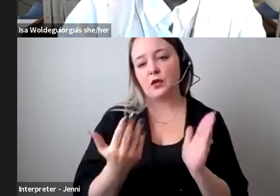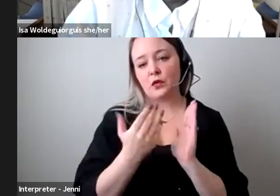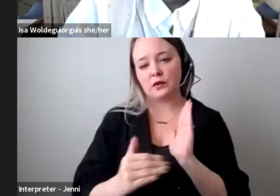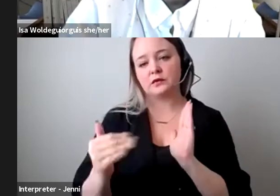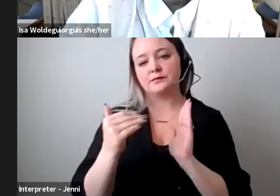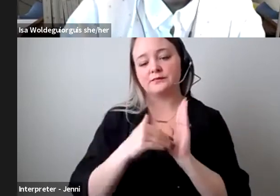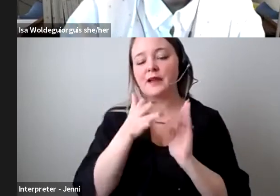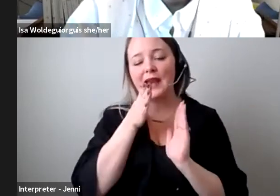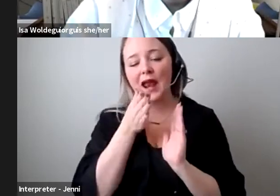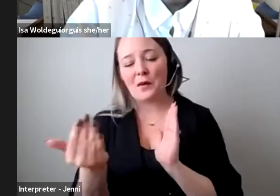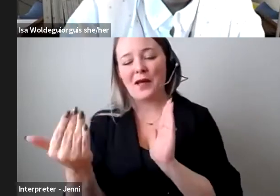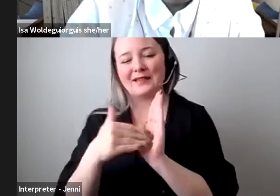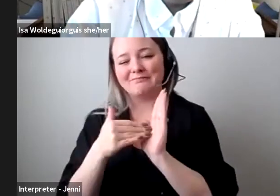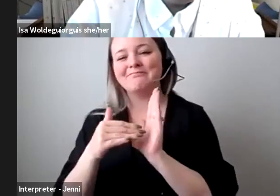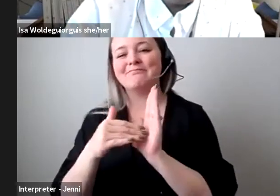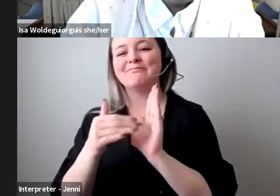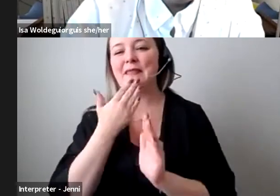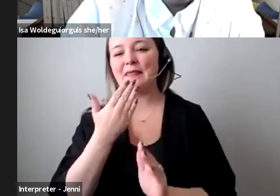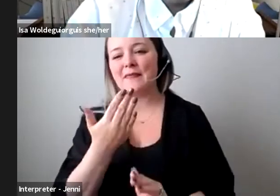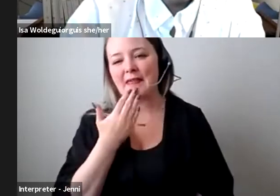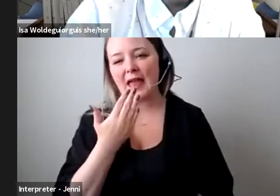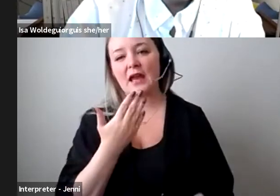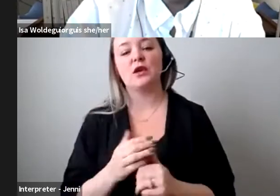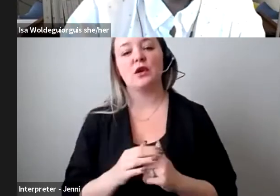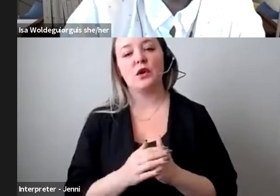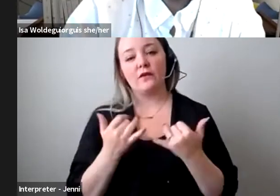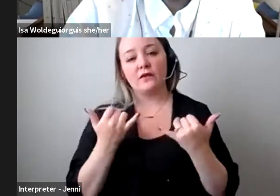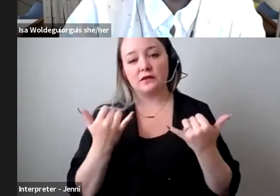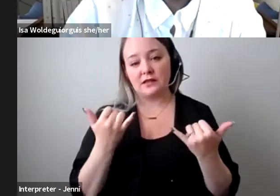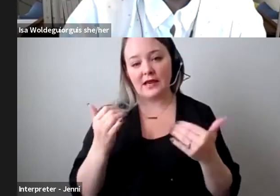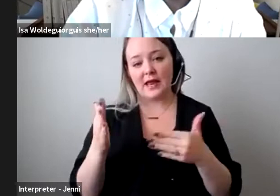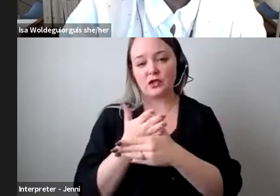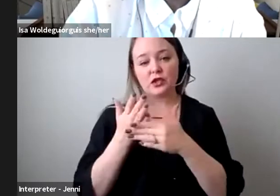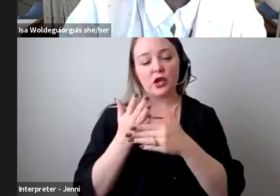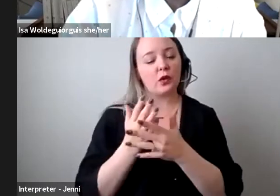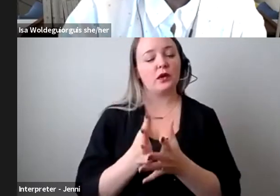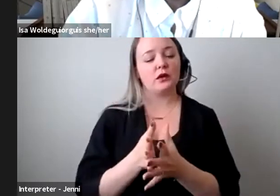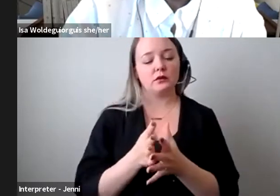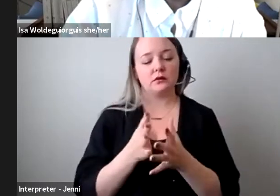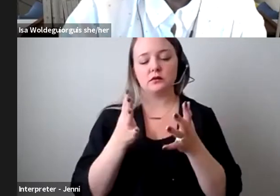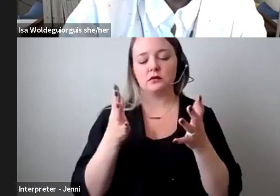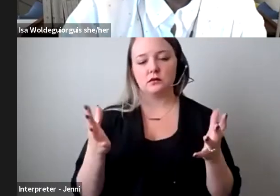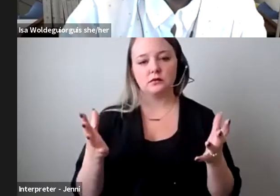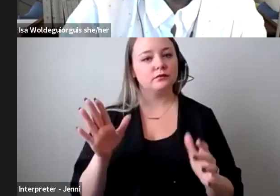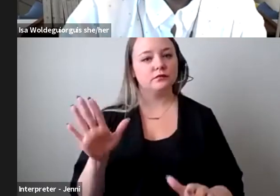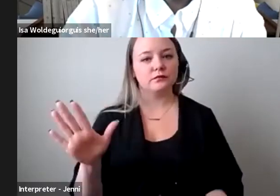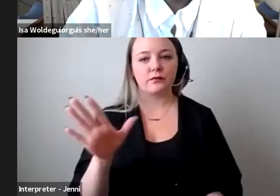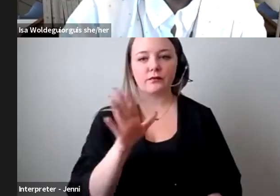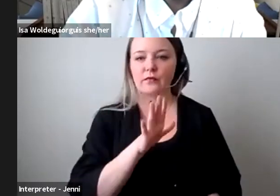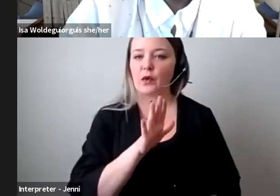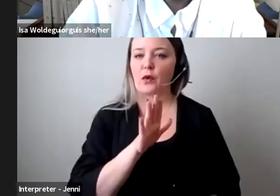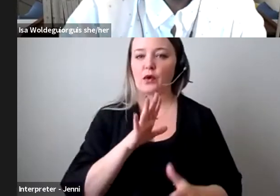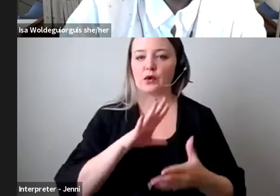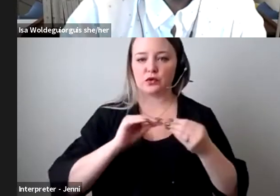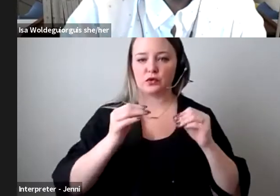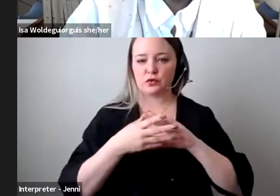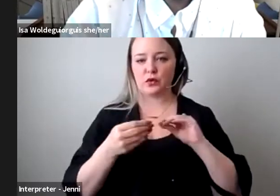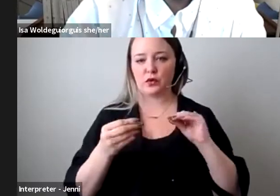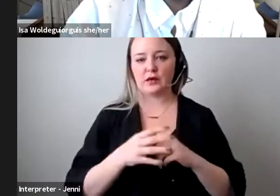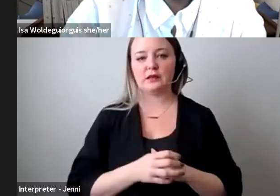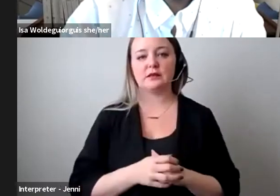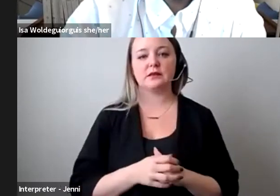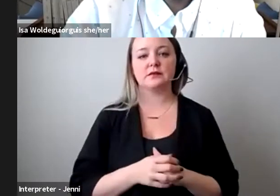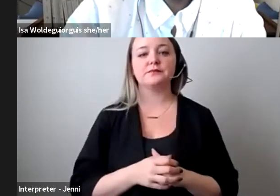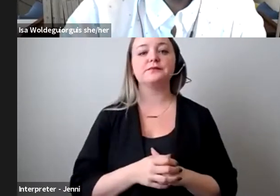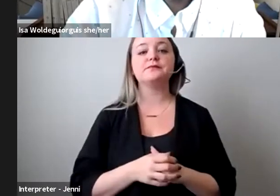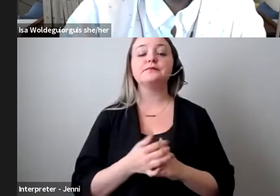going to continue to thank you today for sharing so fully of yourselves. Being a licensed mental